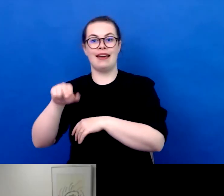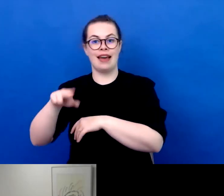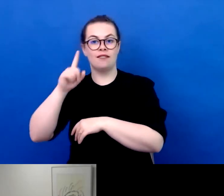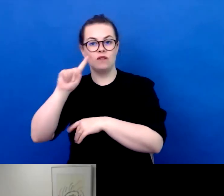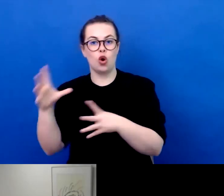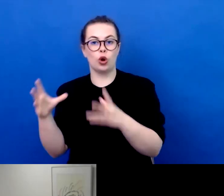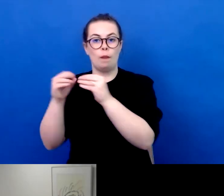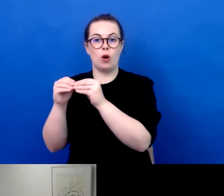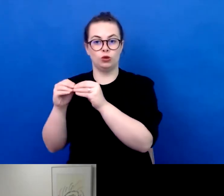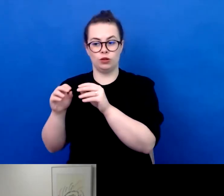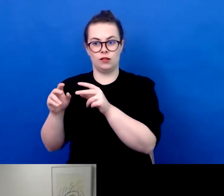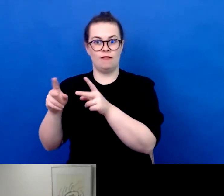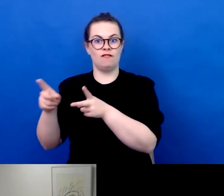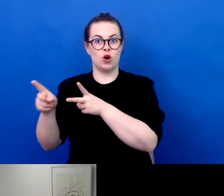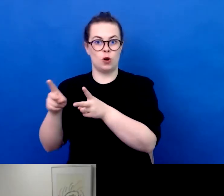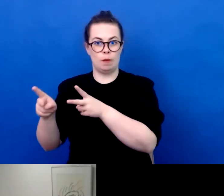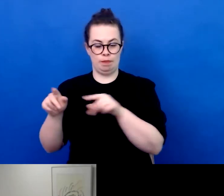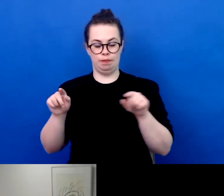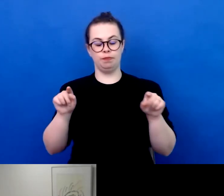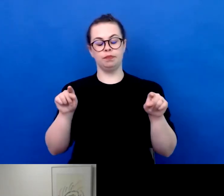these two effects always at the noun.